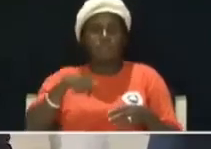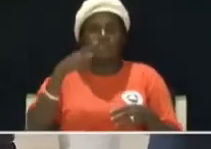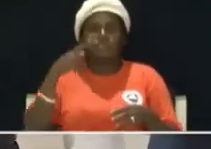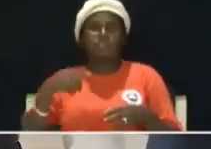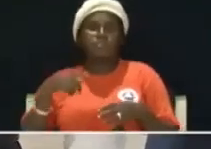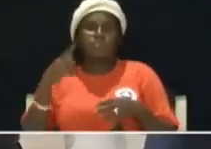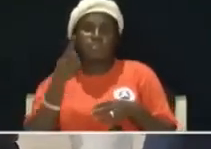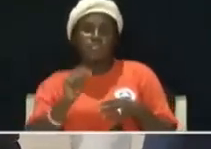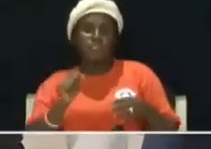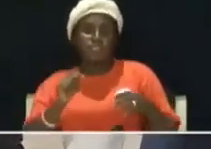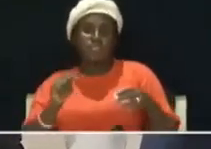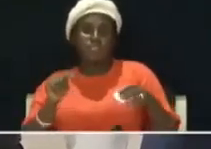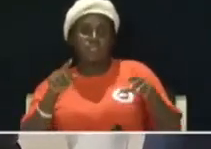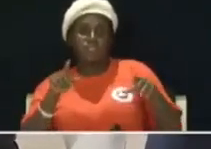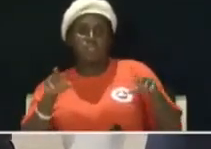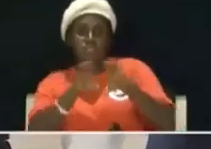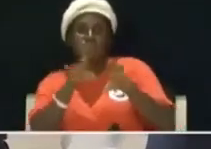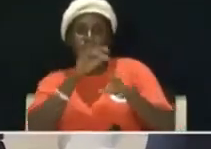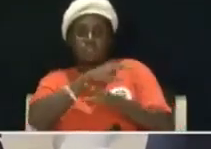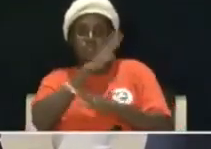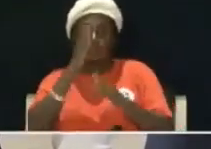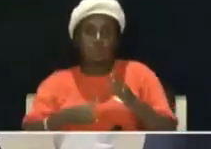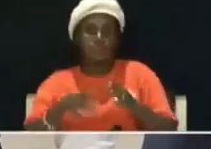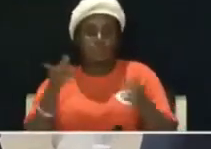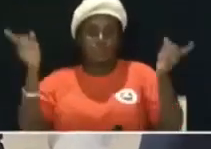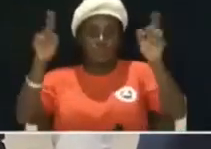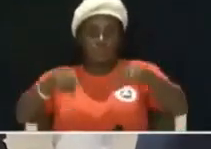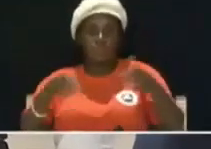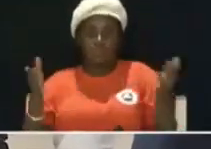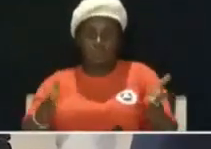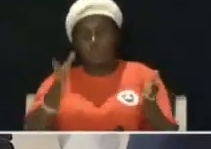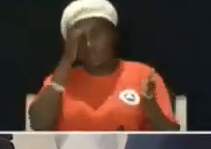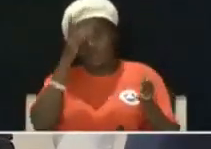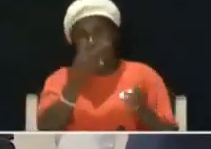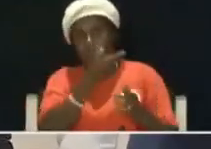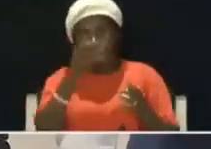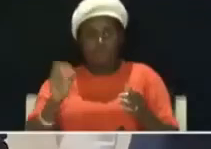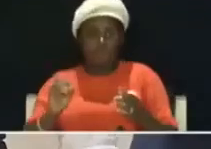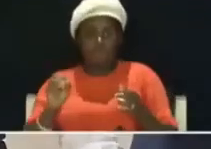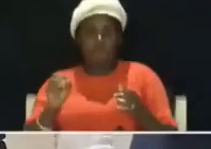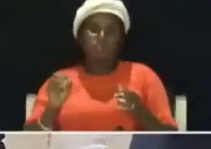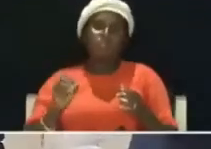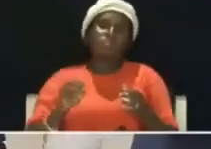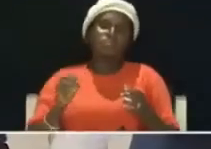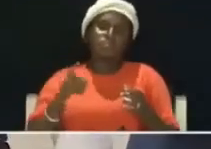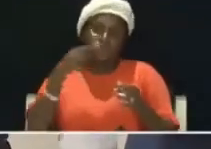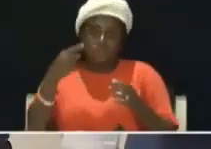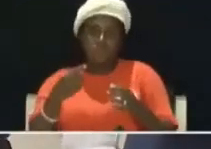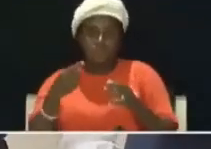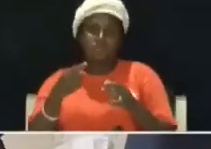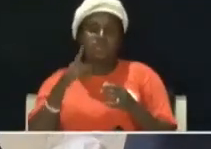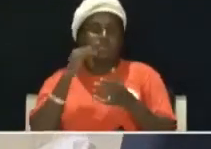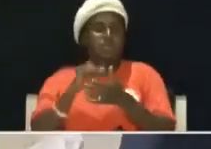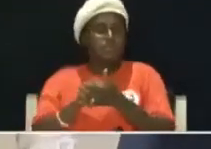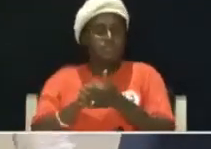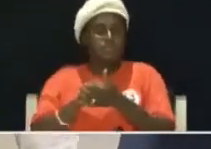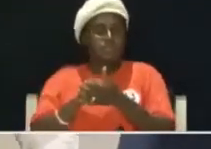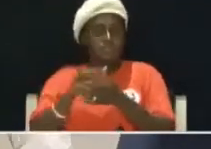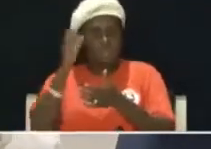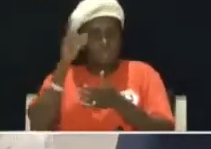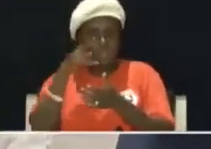over, we came here, and Daddy, our general overseer, mentioned our case. He said